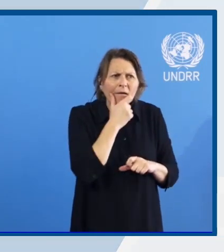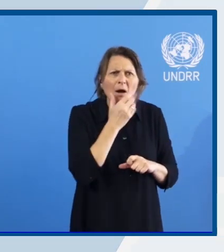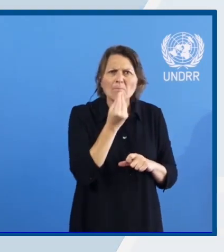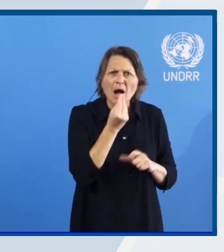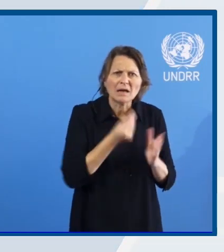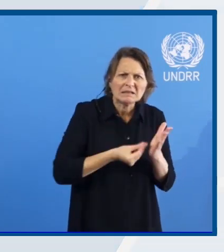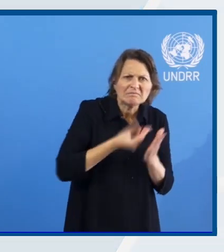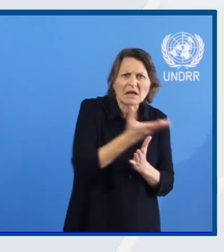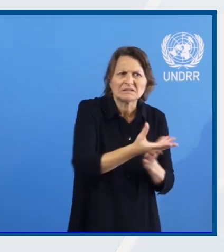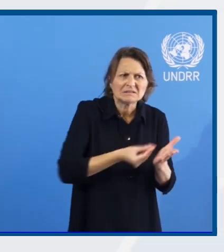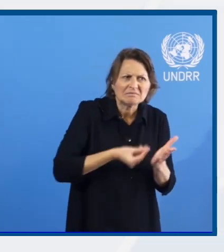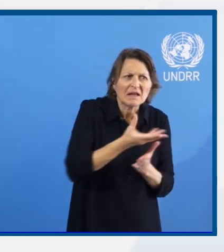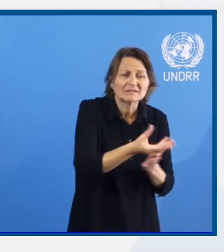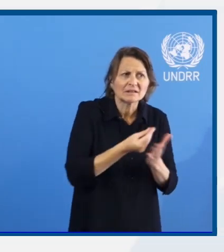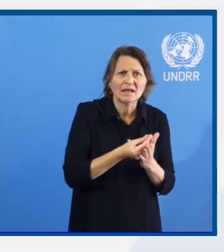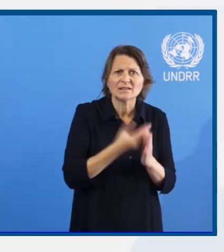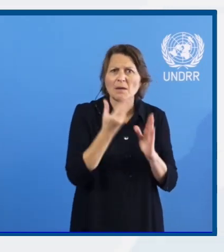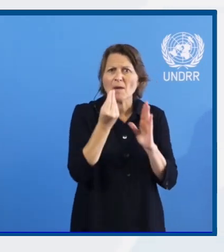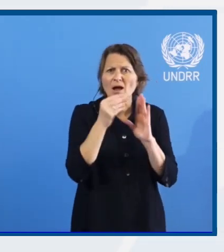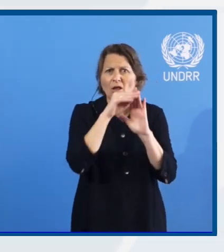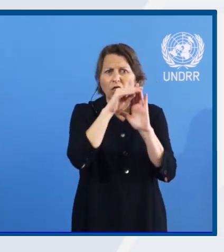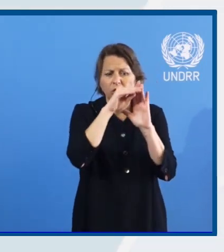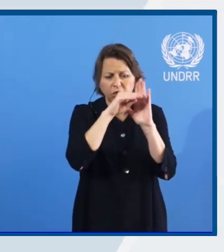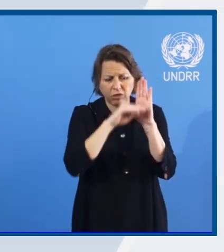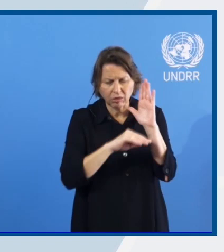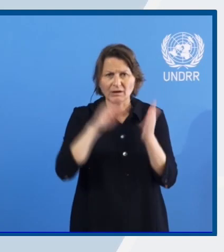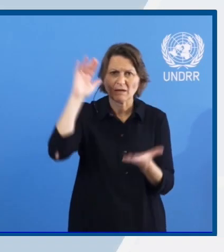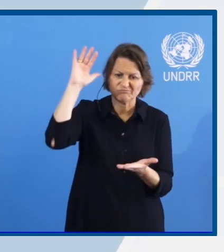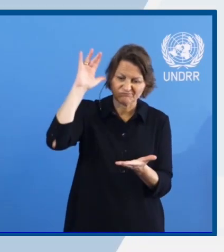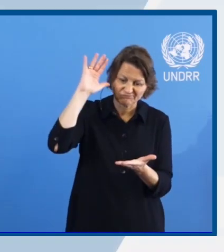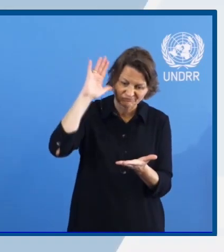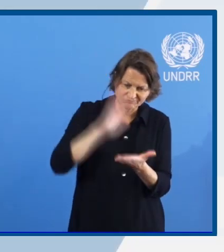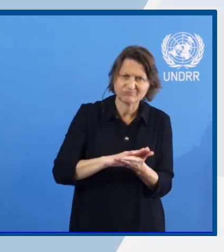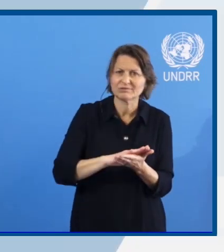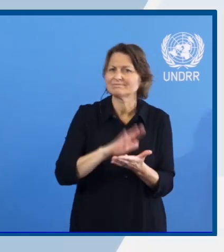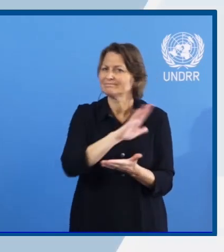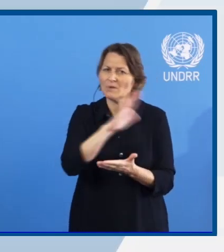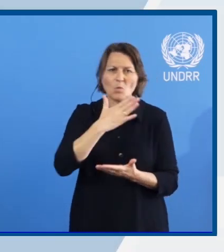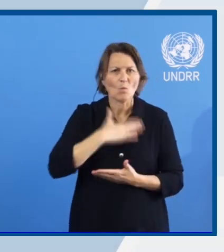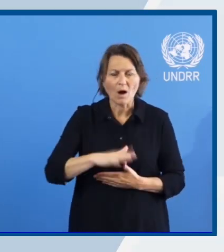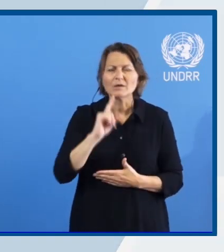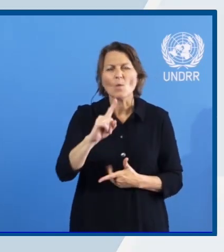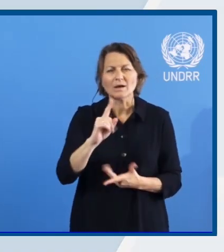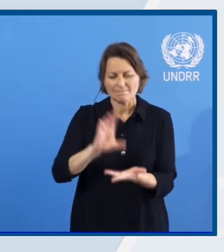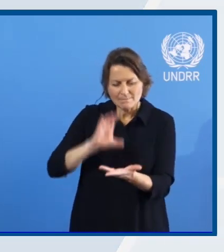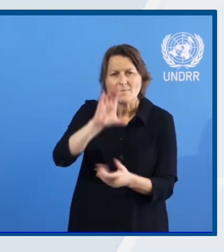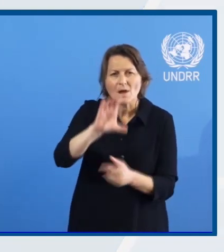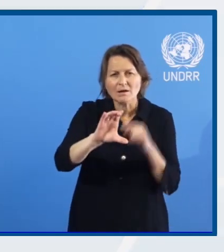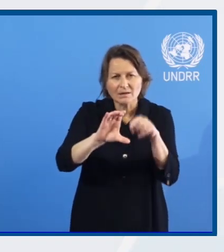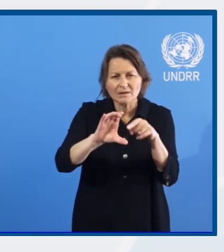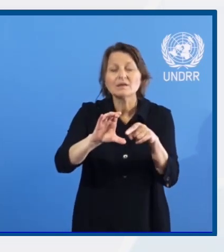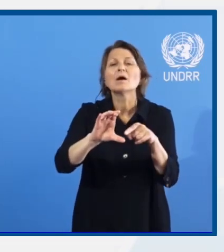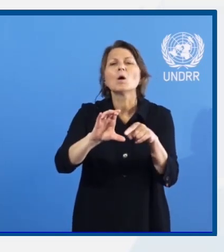about investments specifically, because this is what is needed. It's investment that is more needed rather